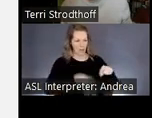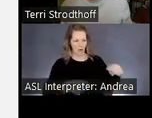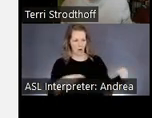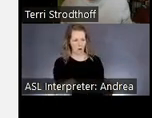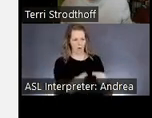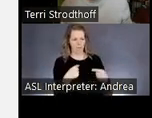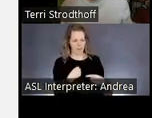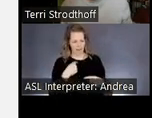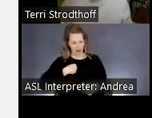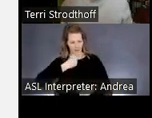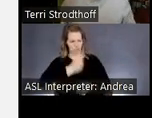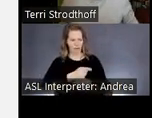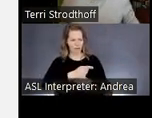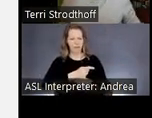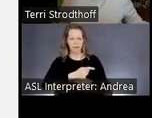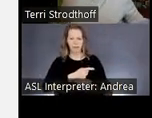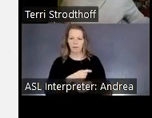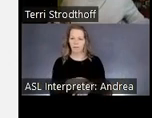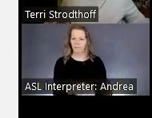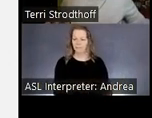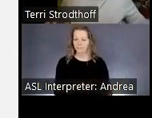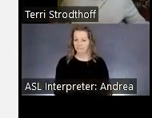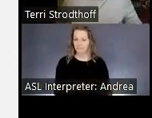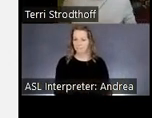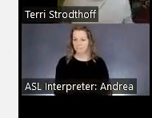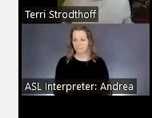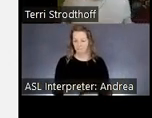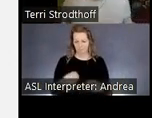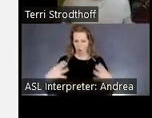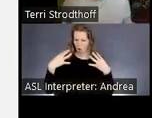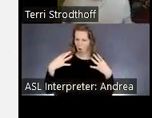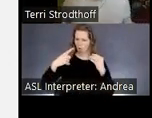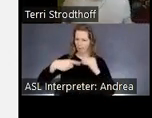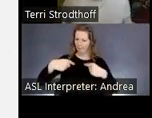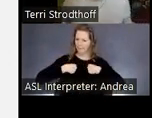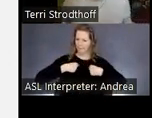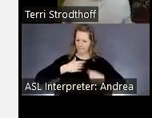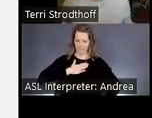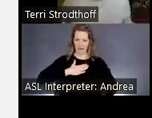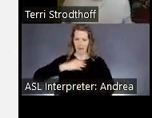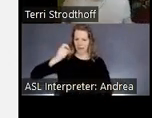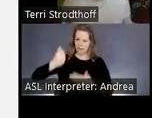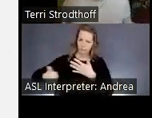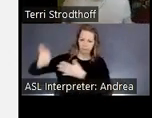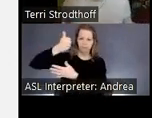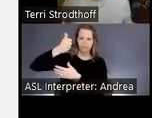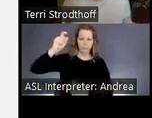this dangerous environment. And that if it's all about me, my needs are the only thing that